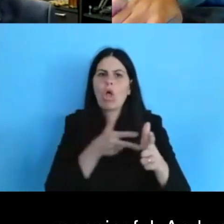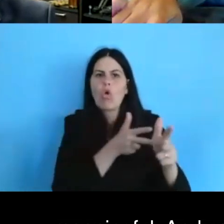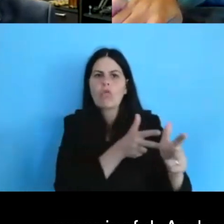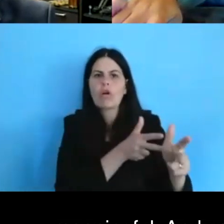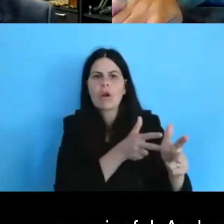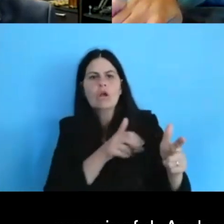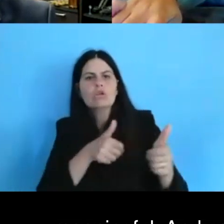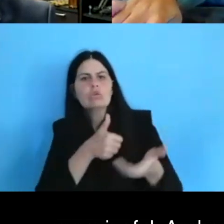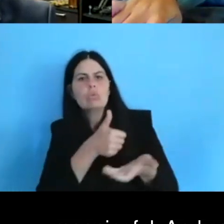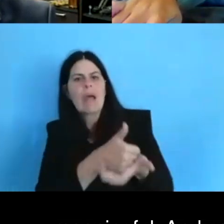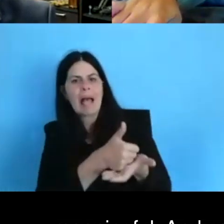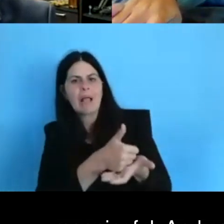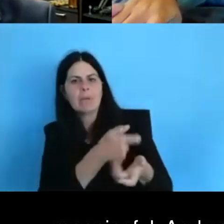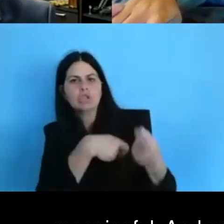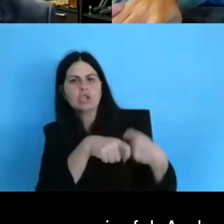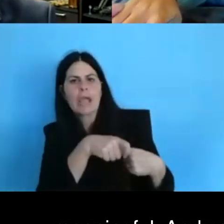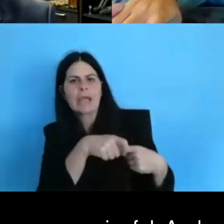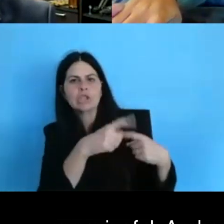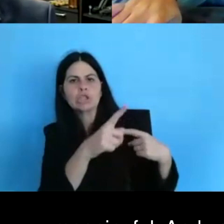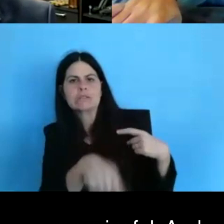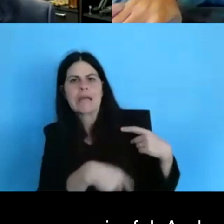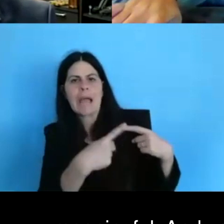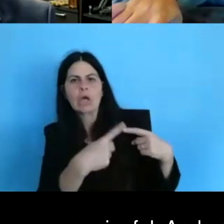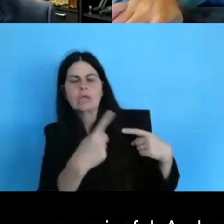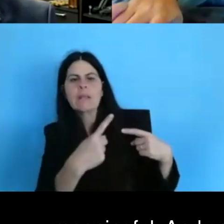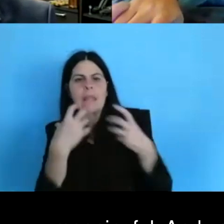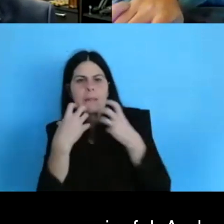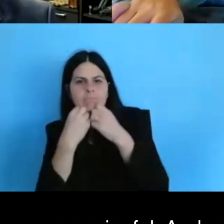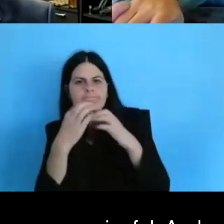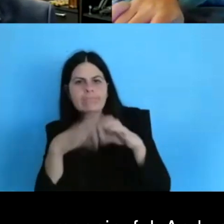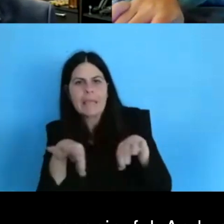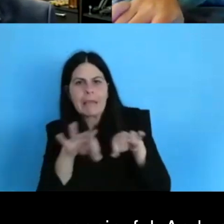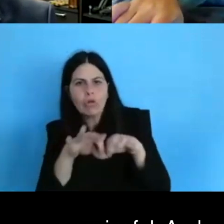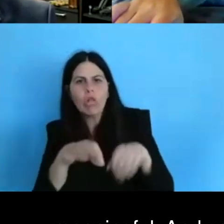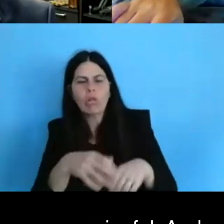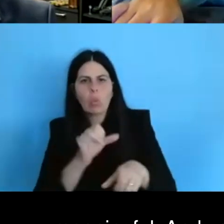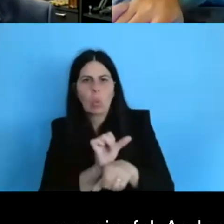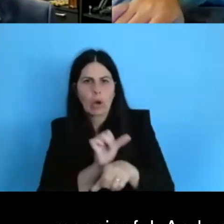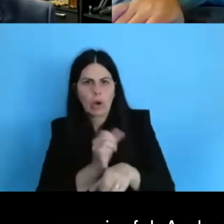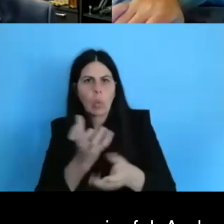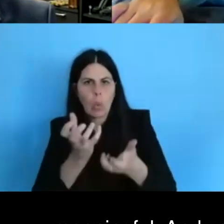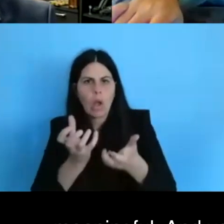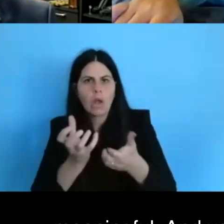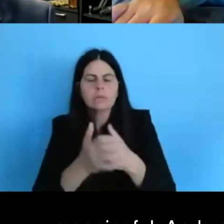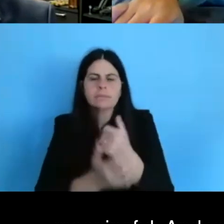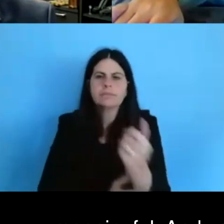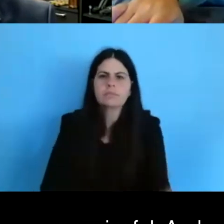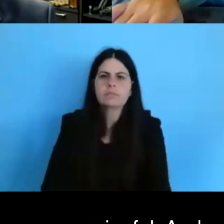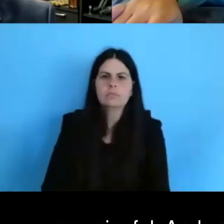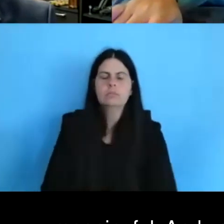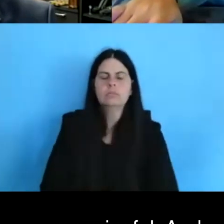know, meaningful. And, you know, for me,